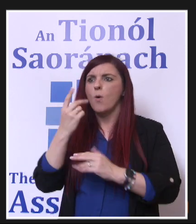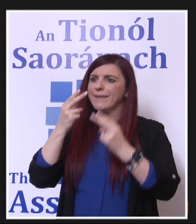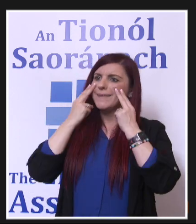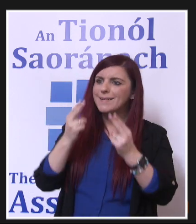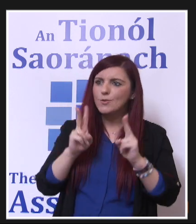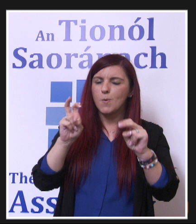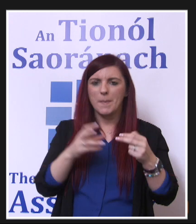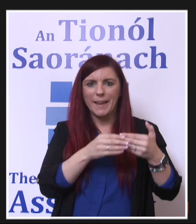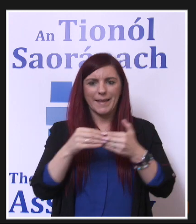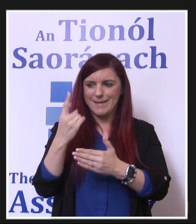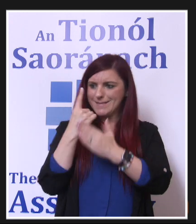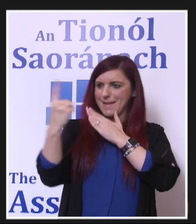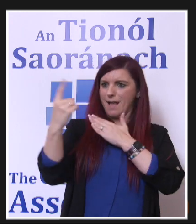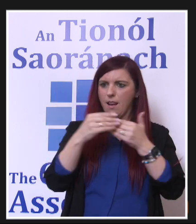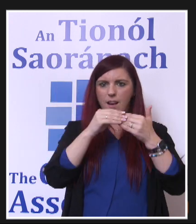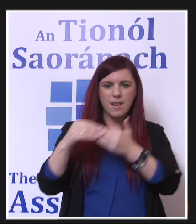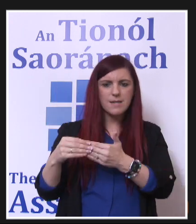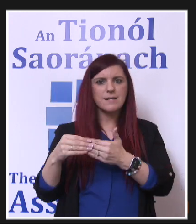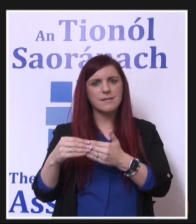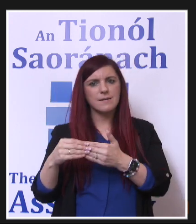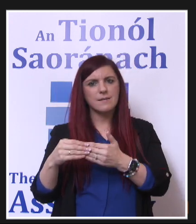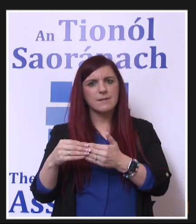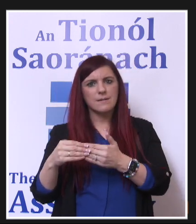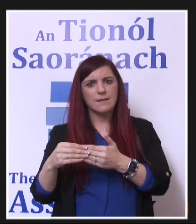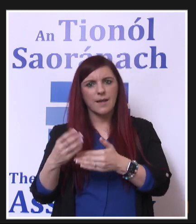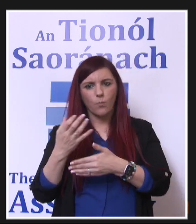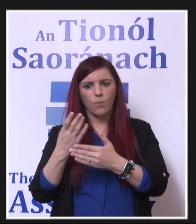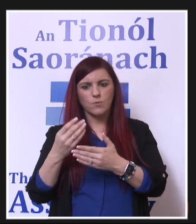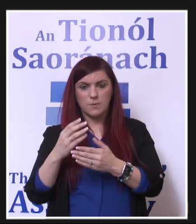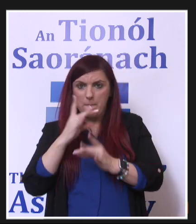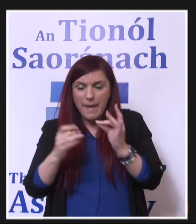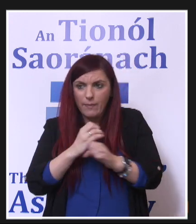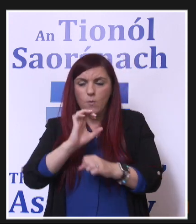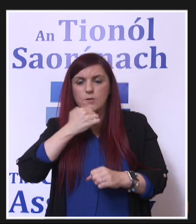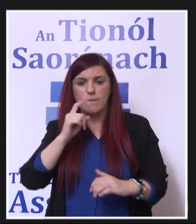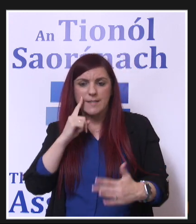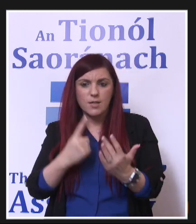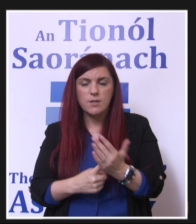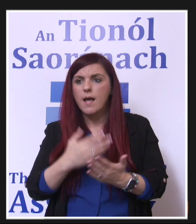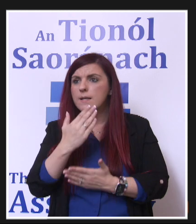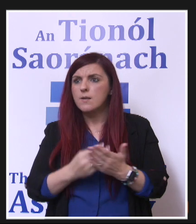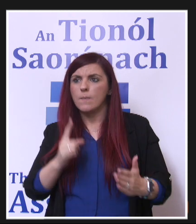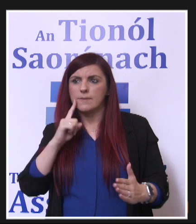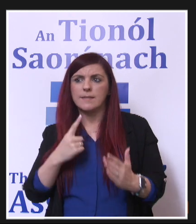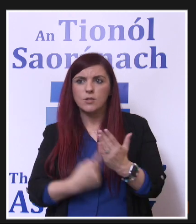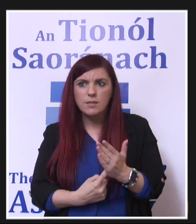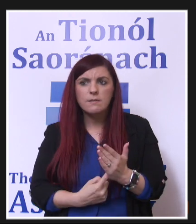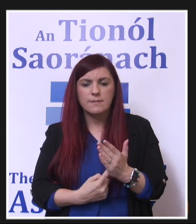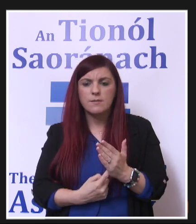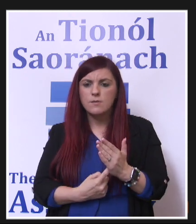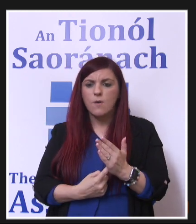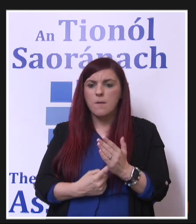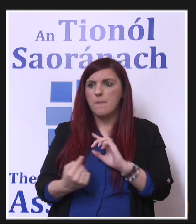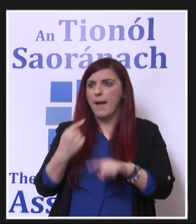the singular head of government to make those tough decisions. And some of those decisions in the 40s and the